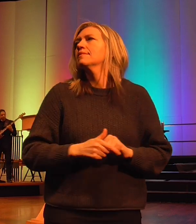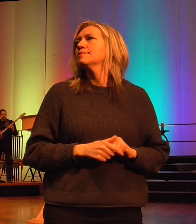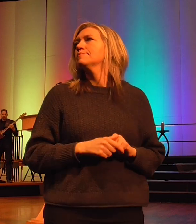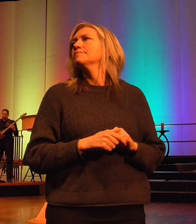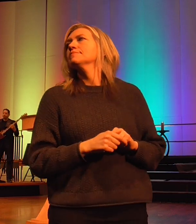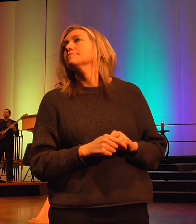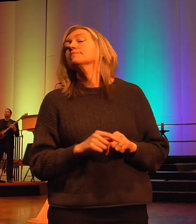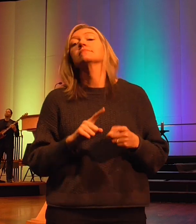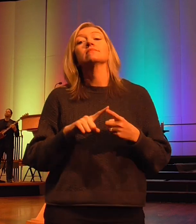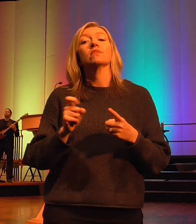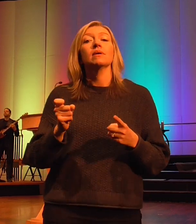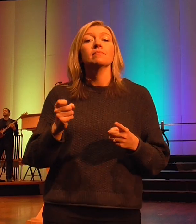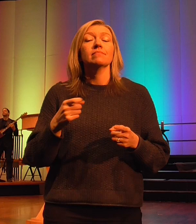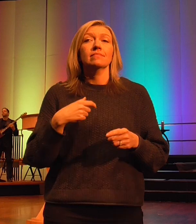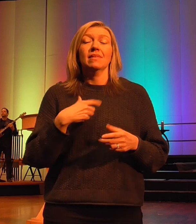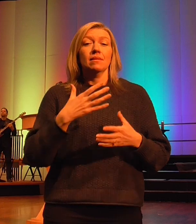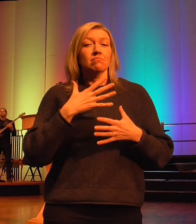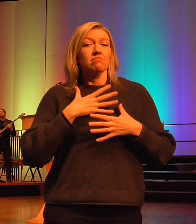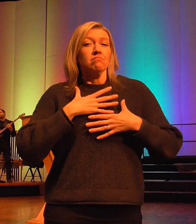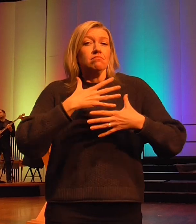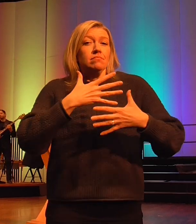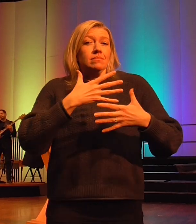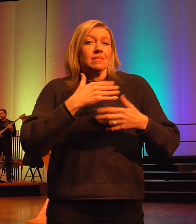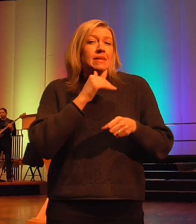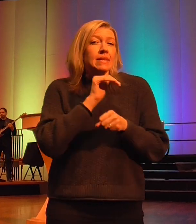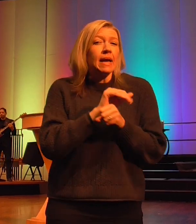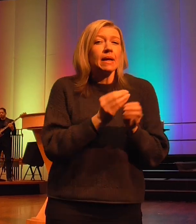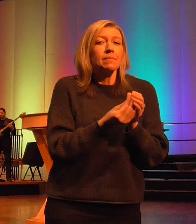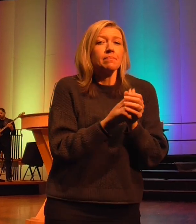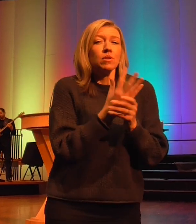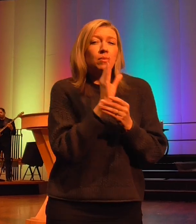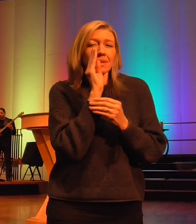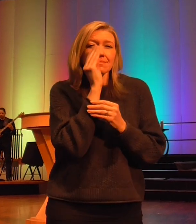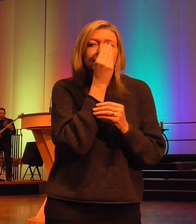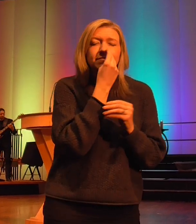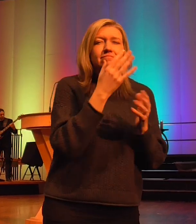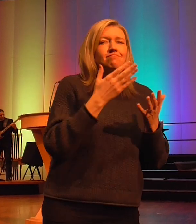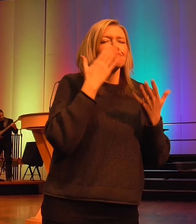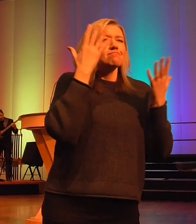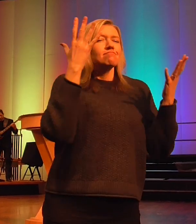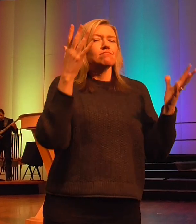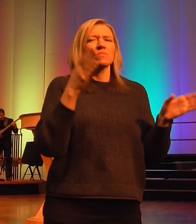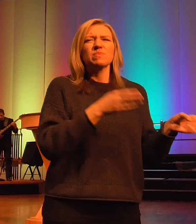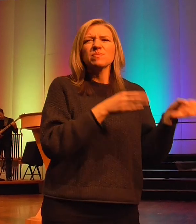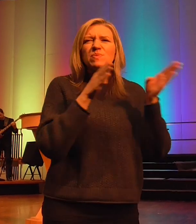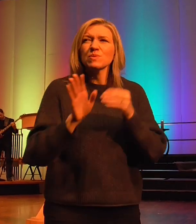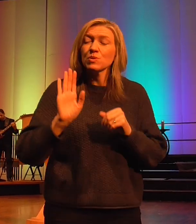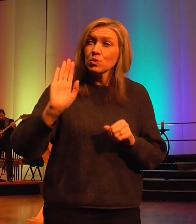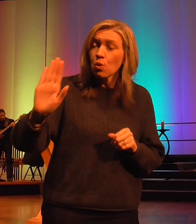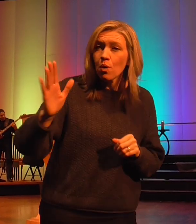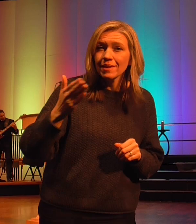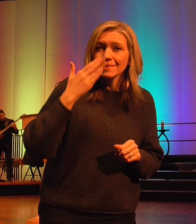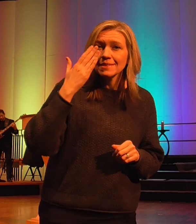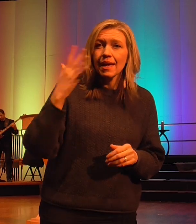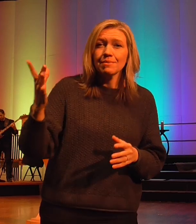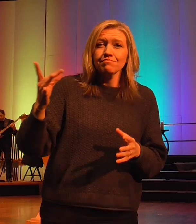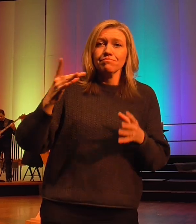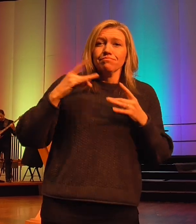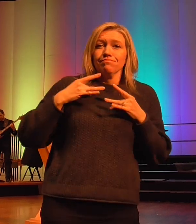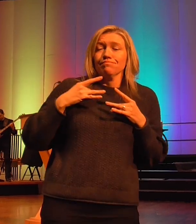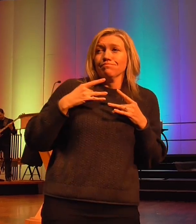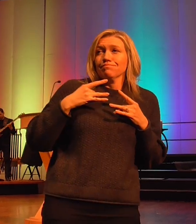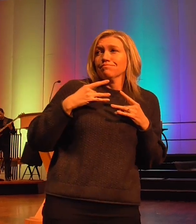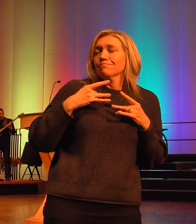From the breath of night blooming jasmine to your scent permeating my